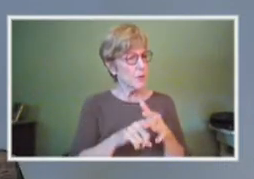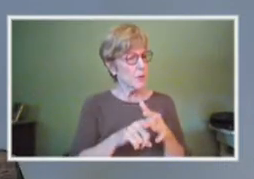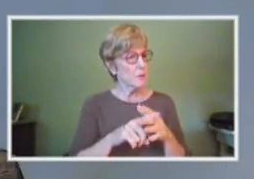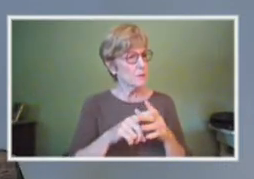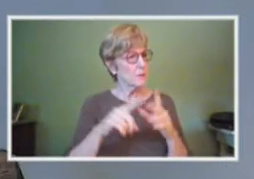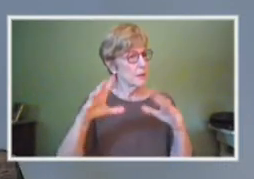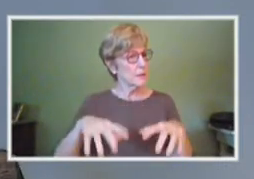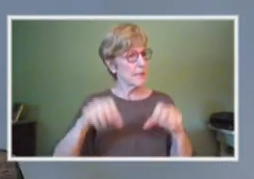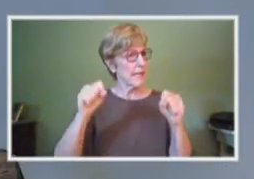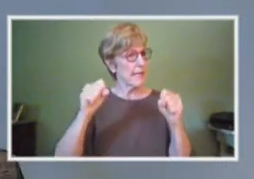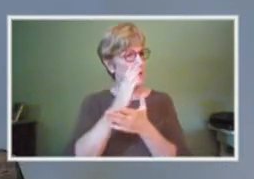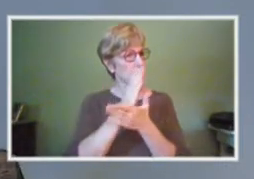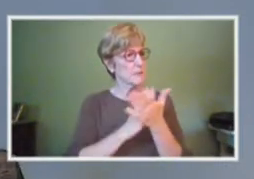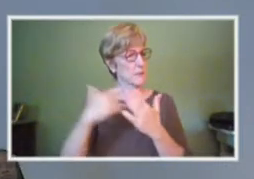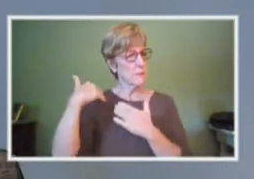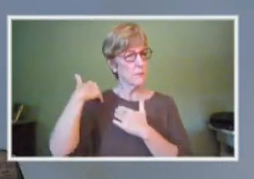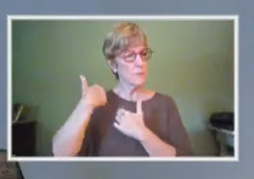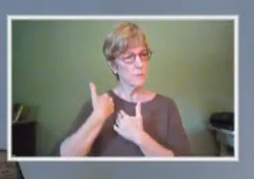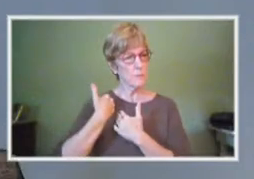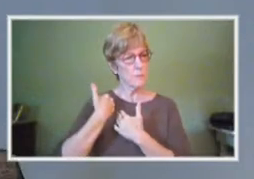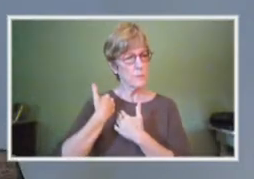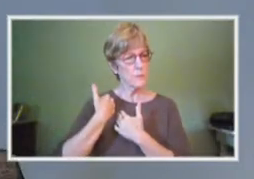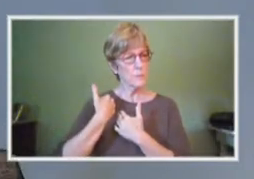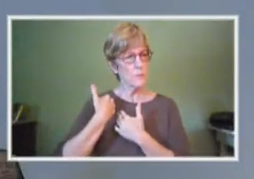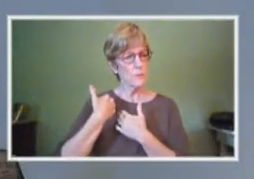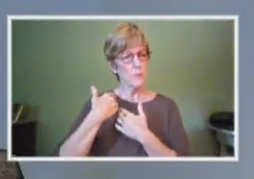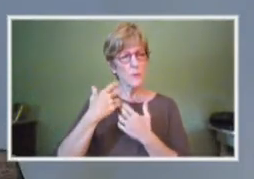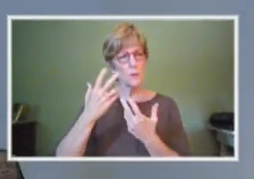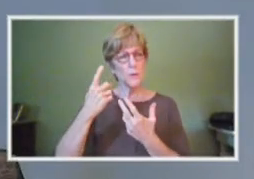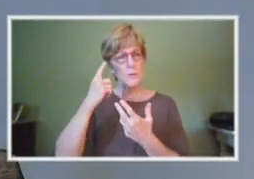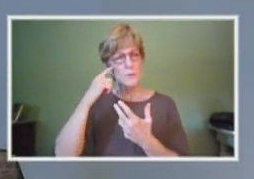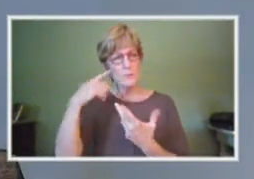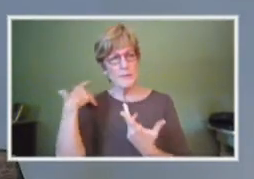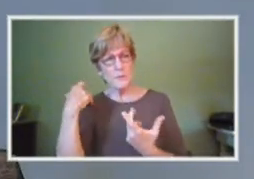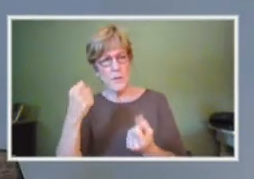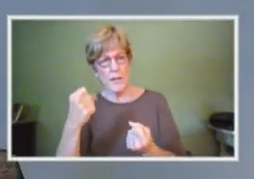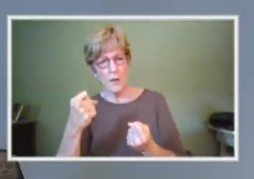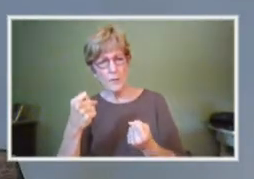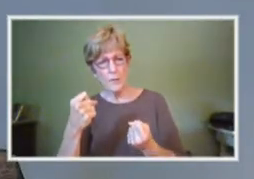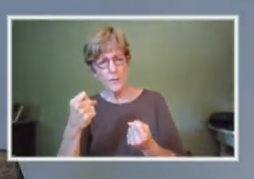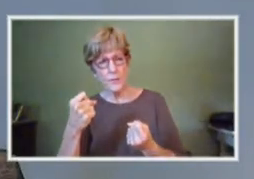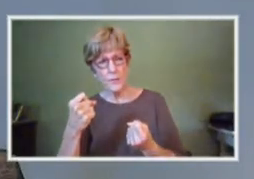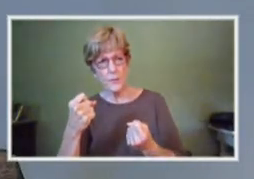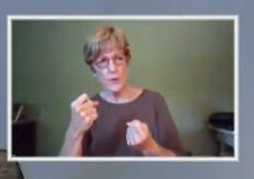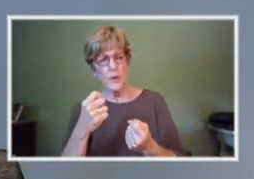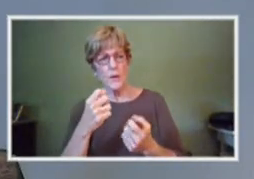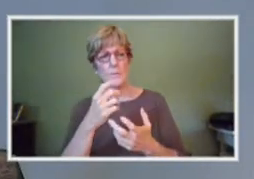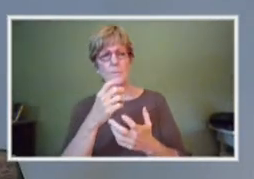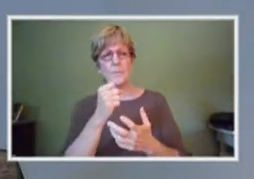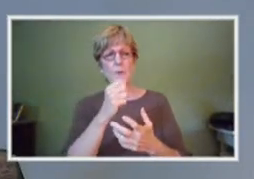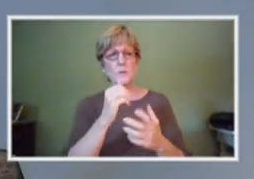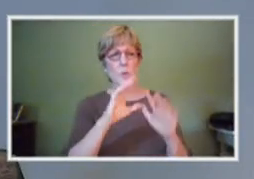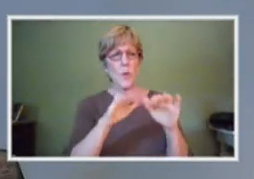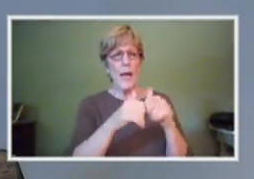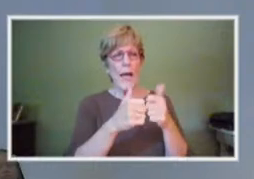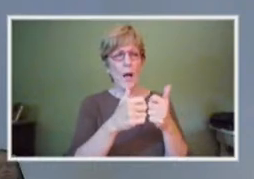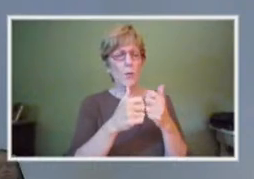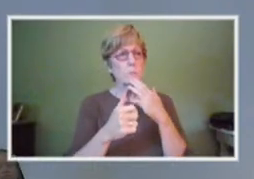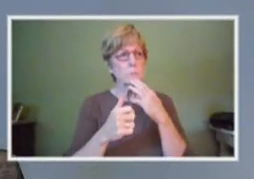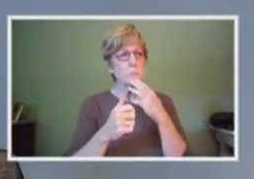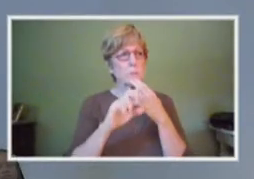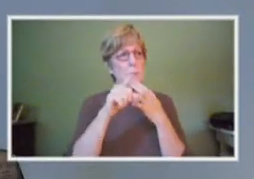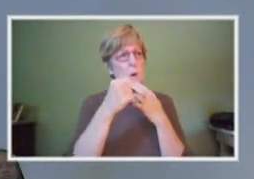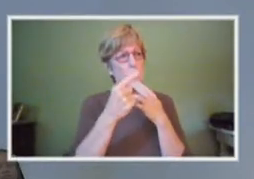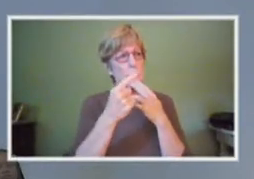of the responsibilities related to mental health. And so how do we, is the only place that we're going